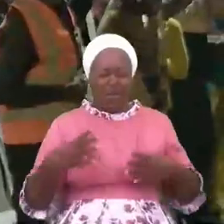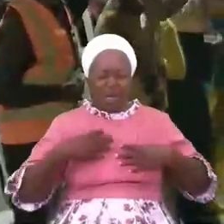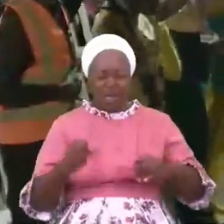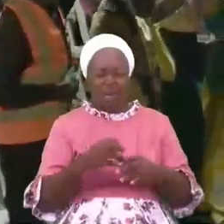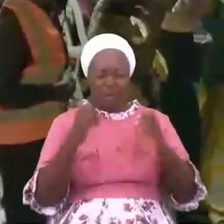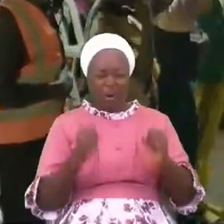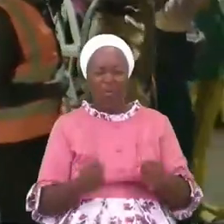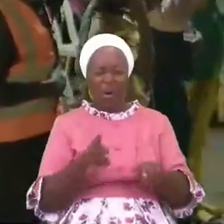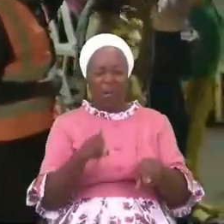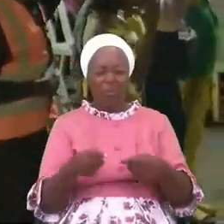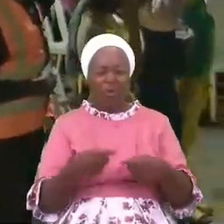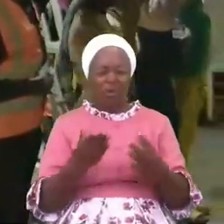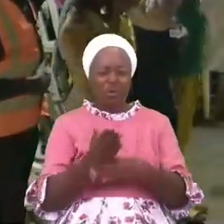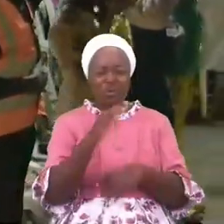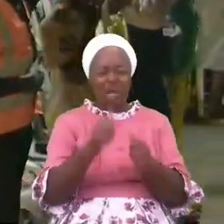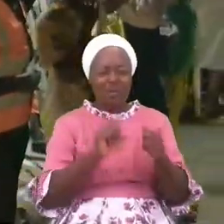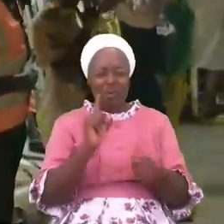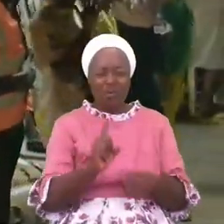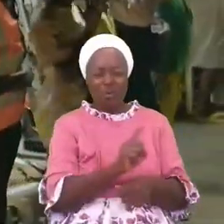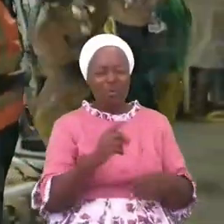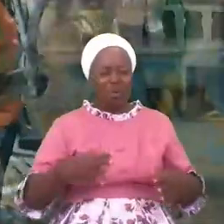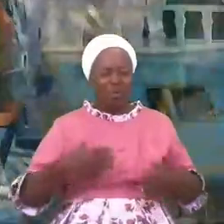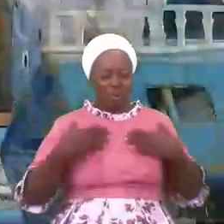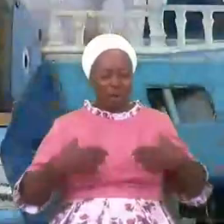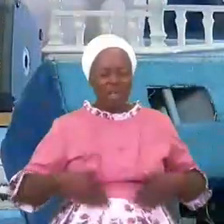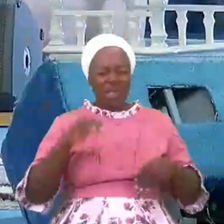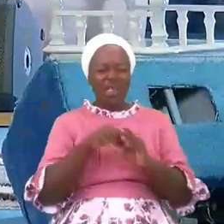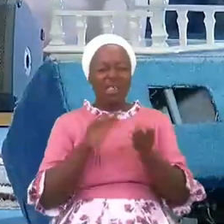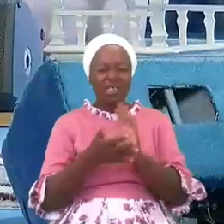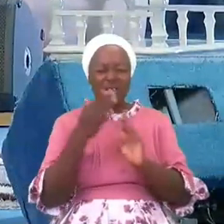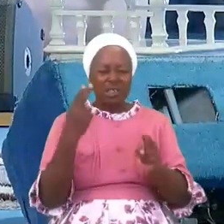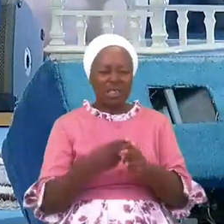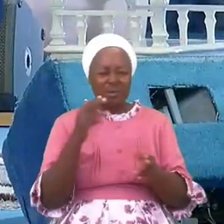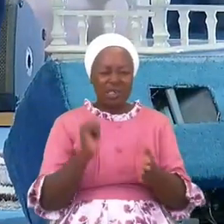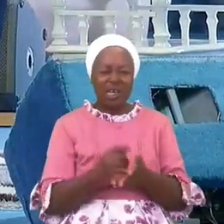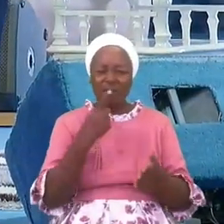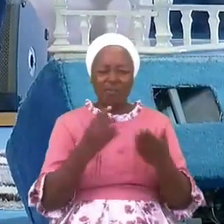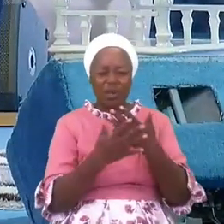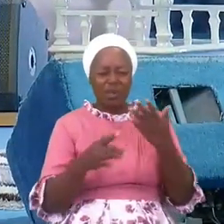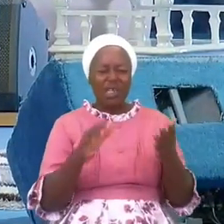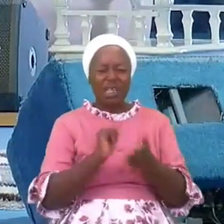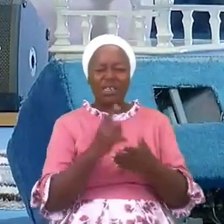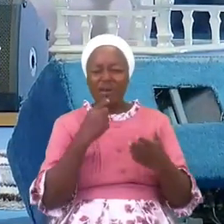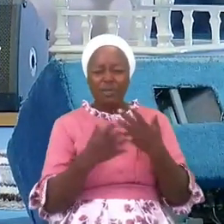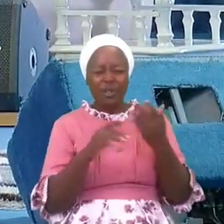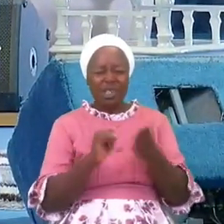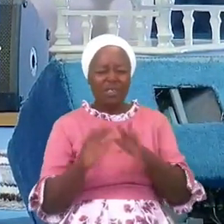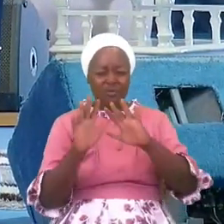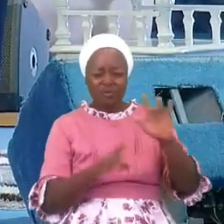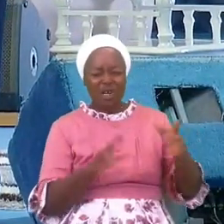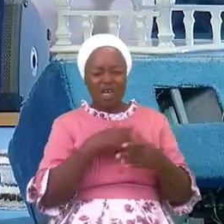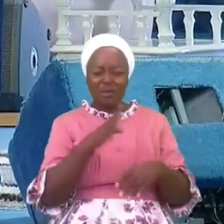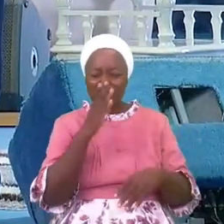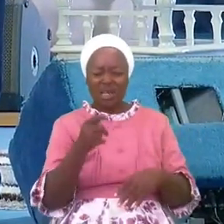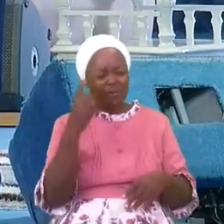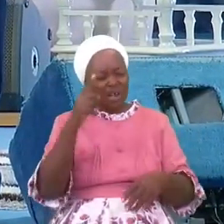name. The issue of blood, that is your blood there for a long time now, and you have to use that extra kind of